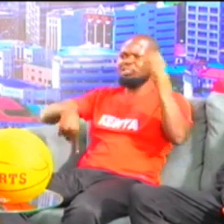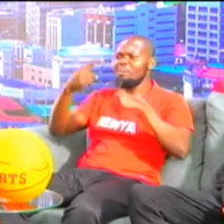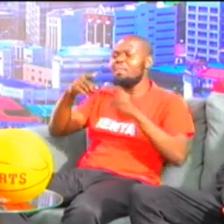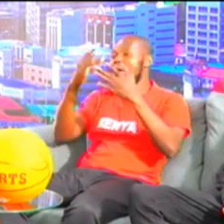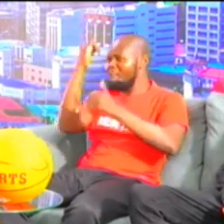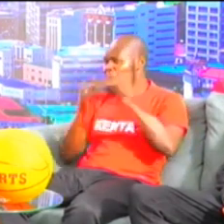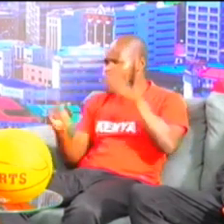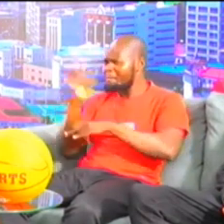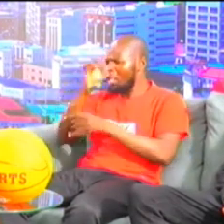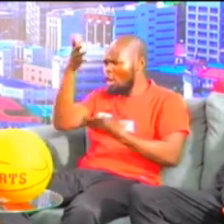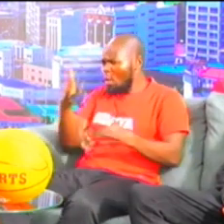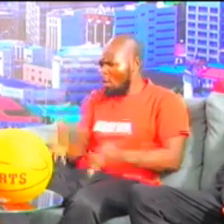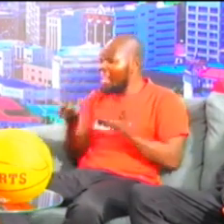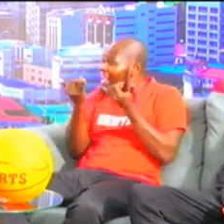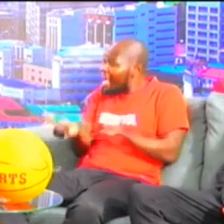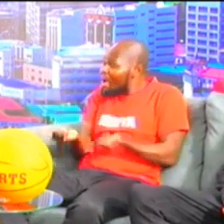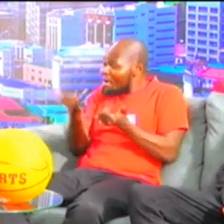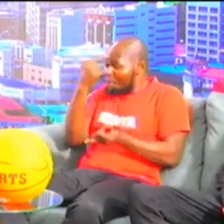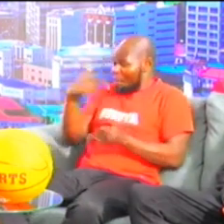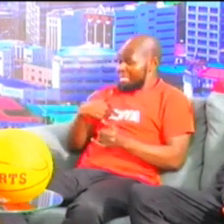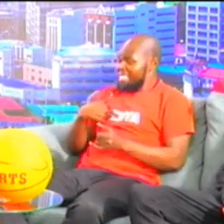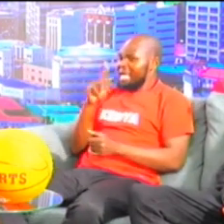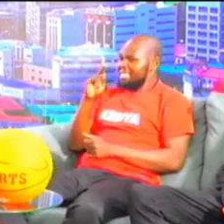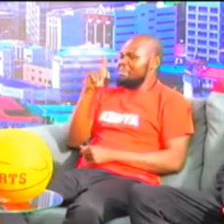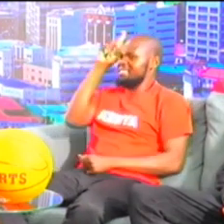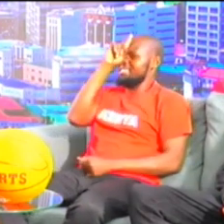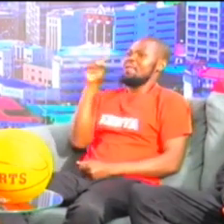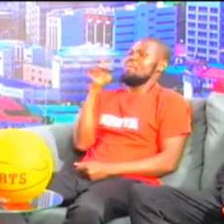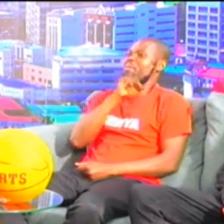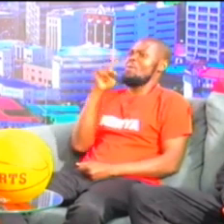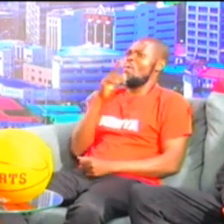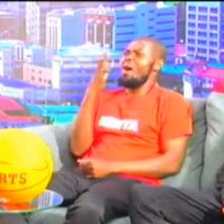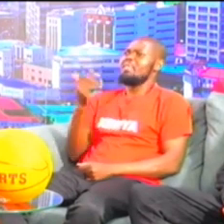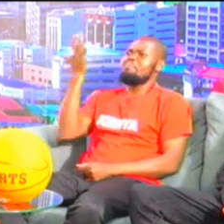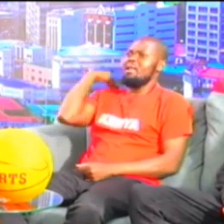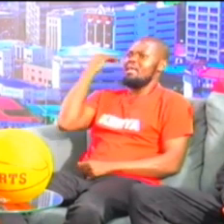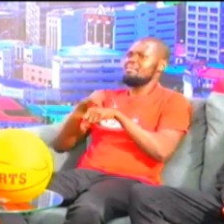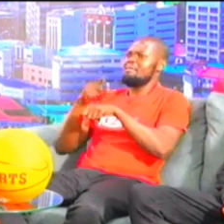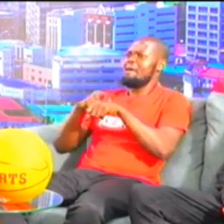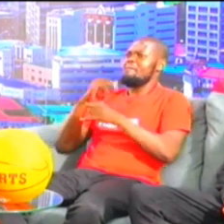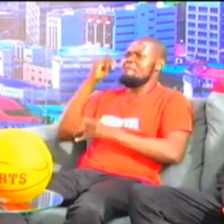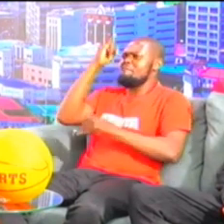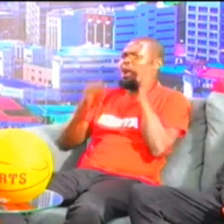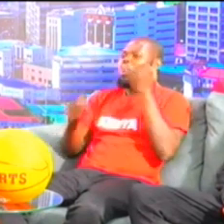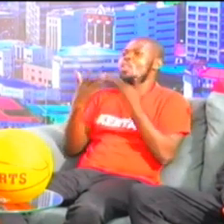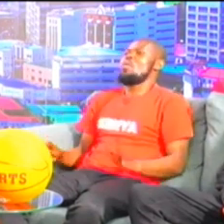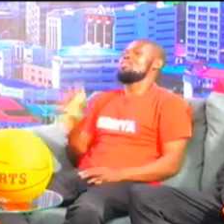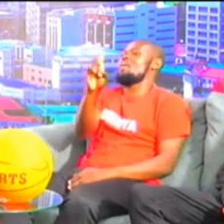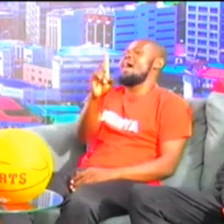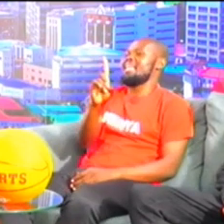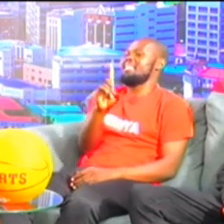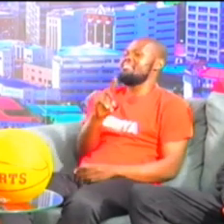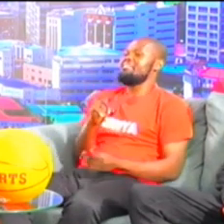successful passes, and in the last minute, I remember KCB began to